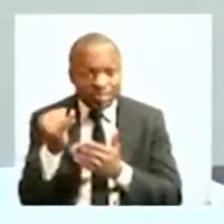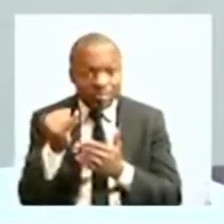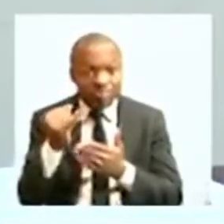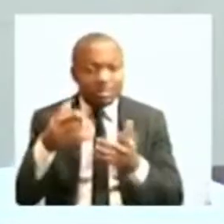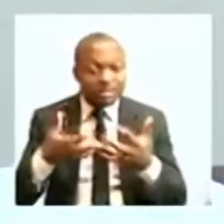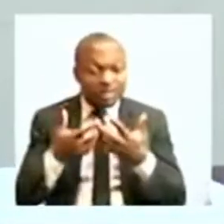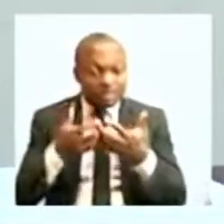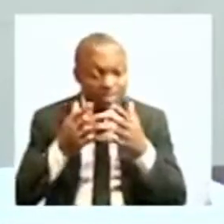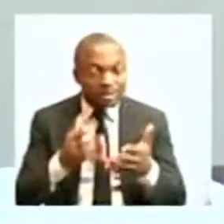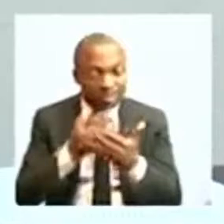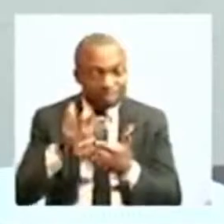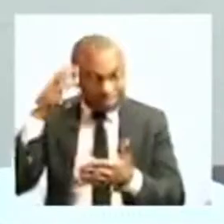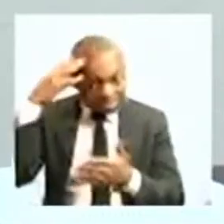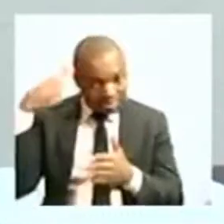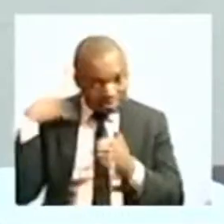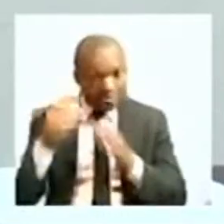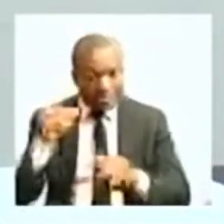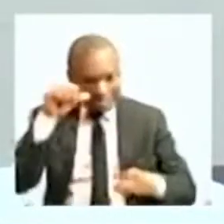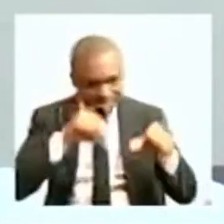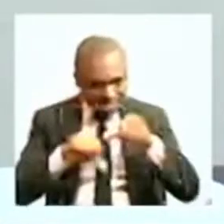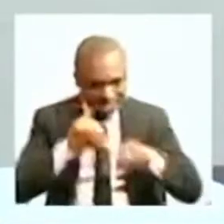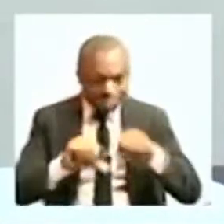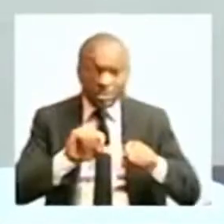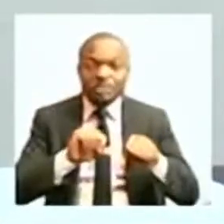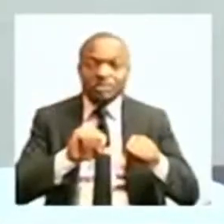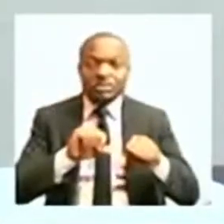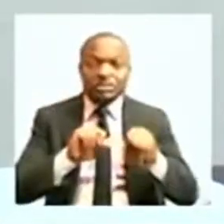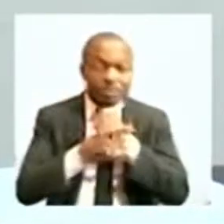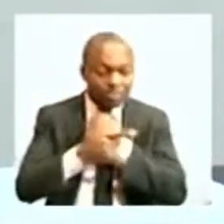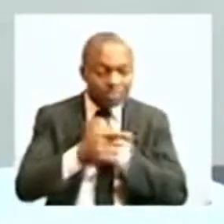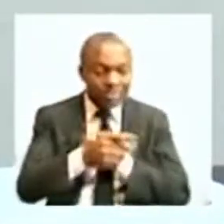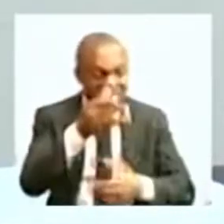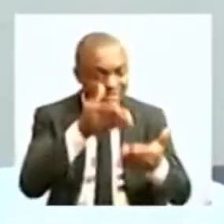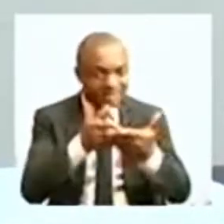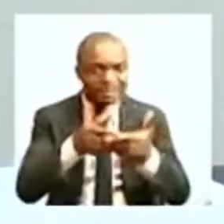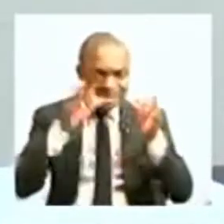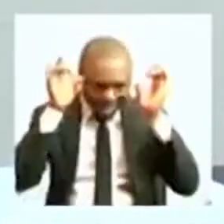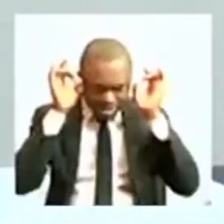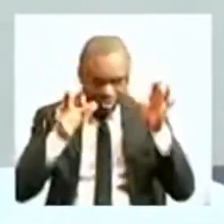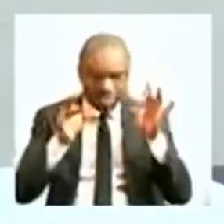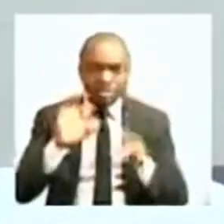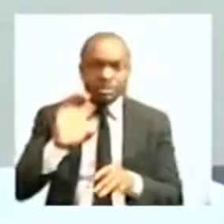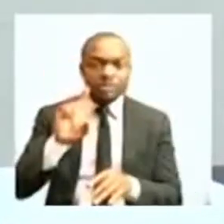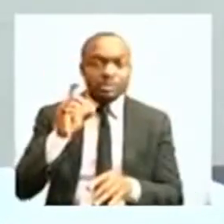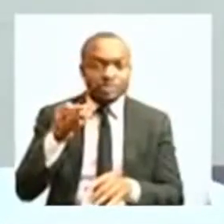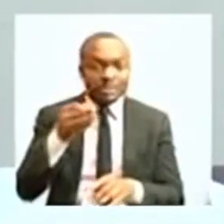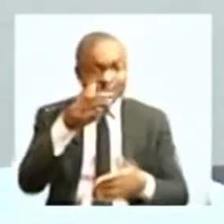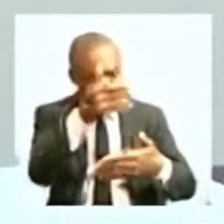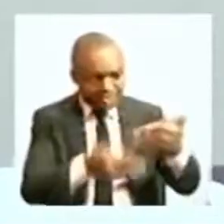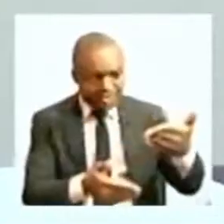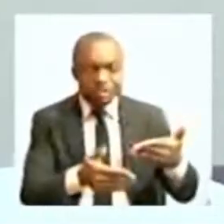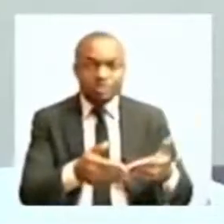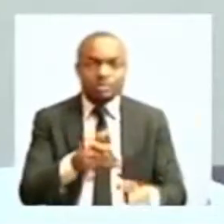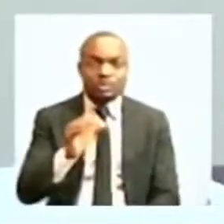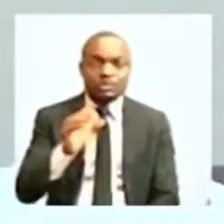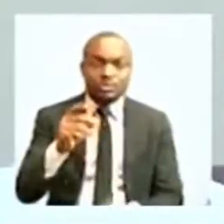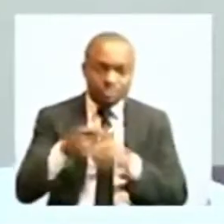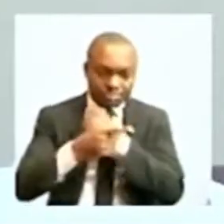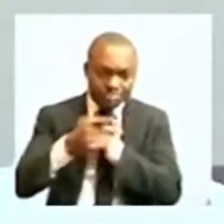officers, and the audit section, these are the dangers to the CDF, these departments.